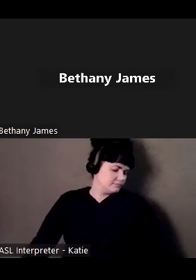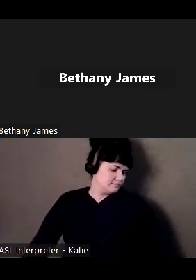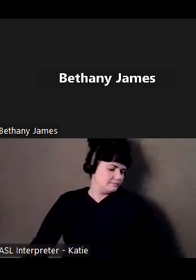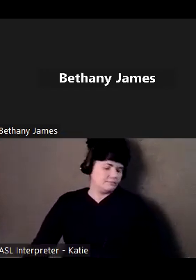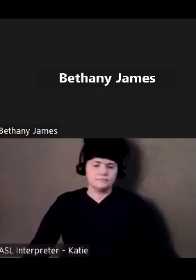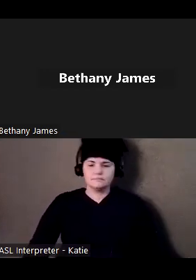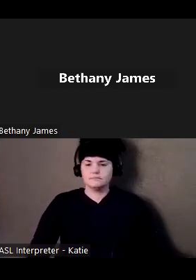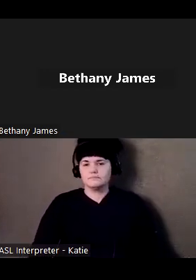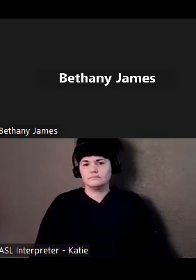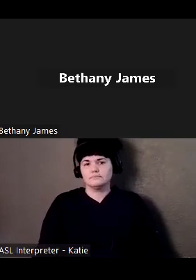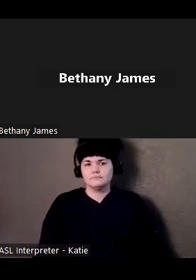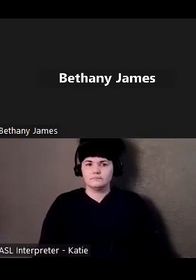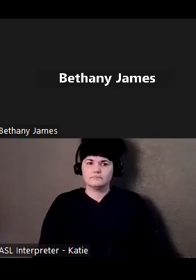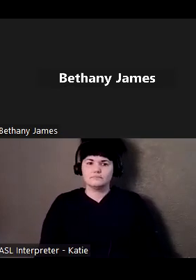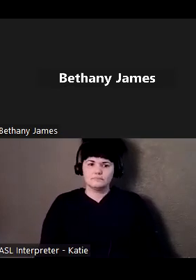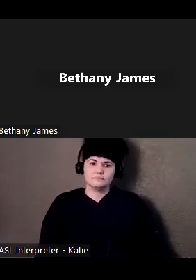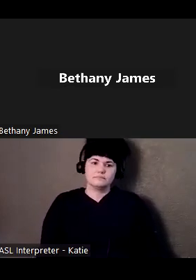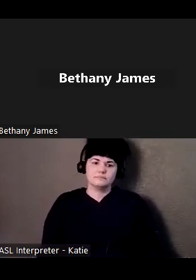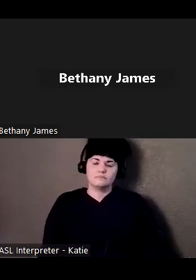And she wraps up